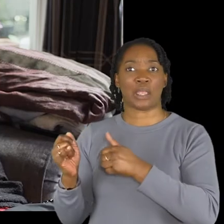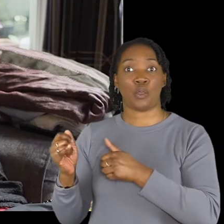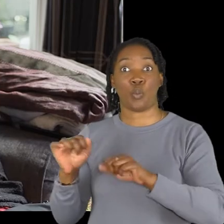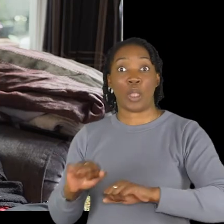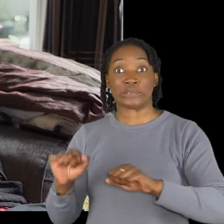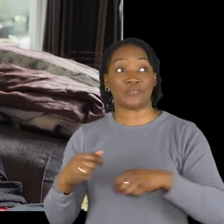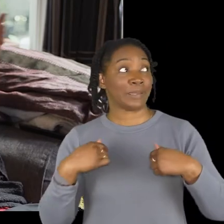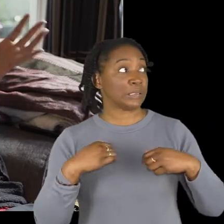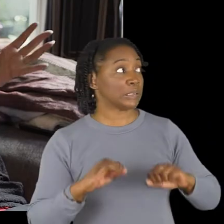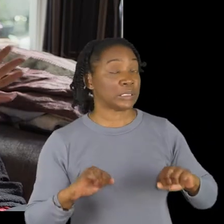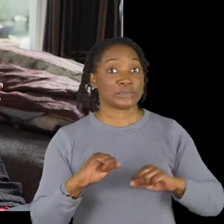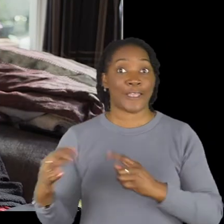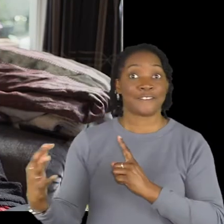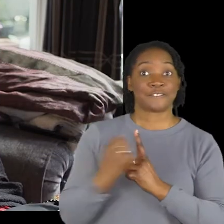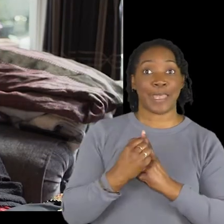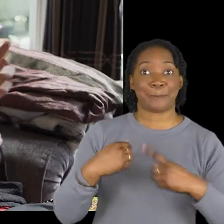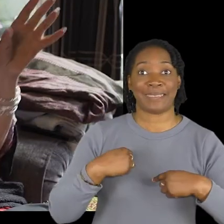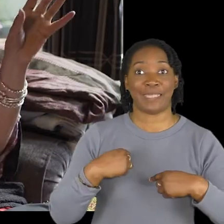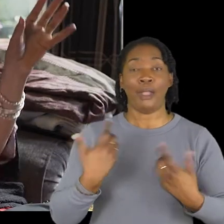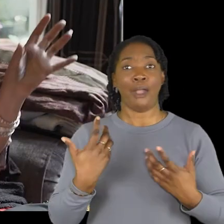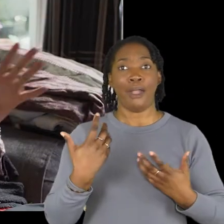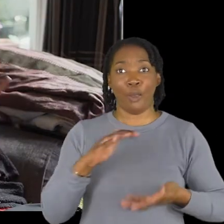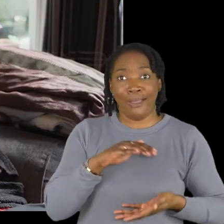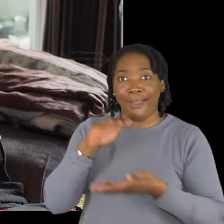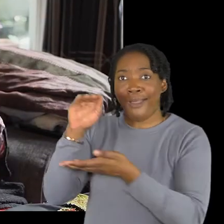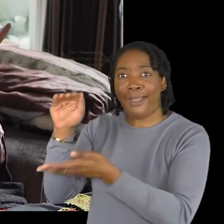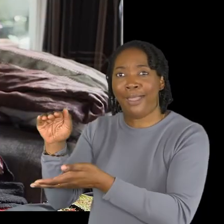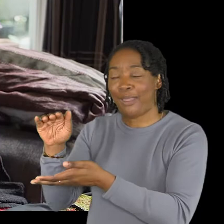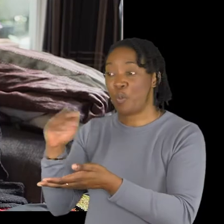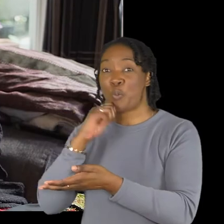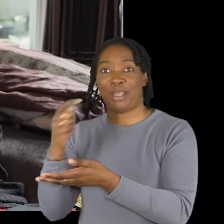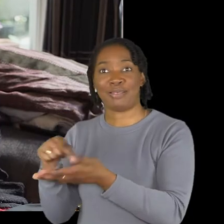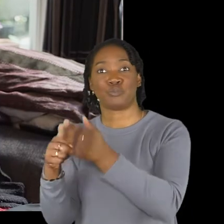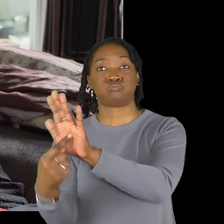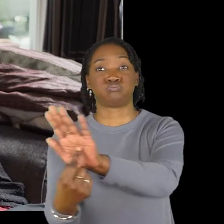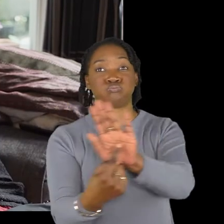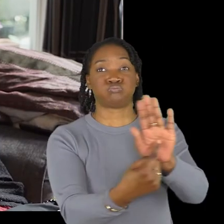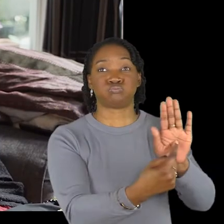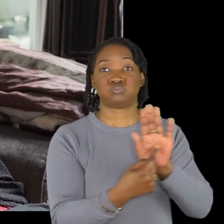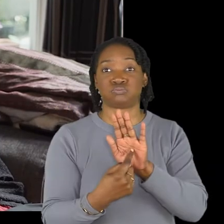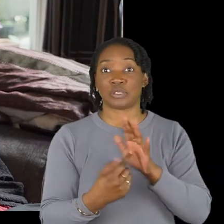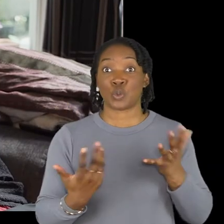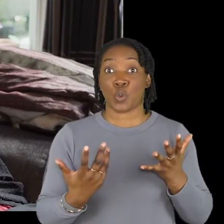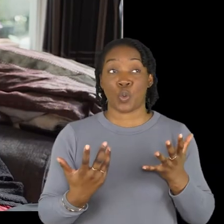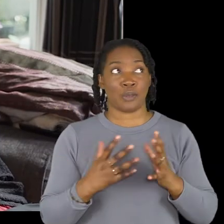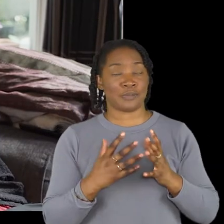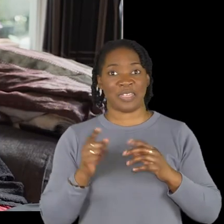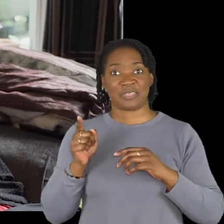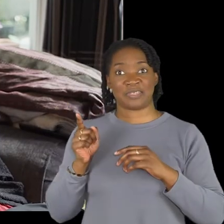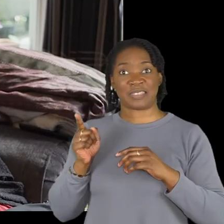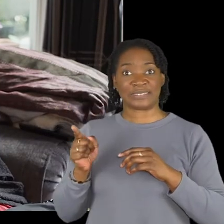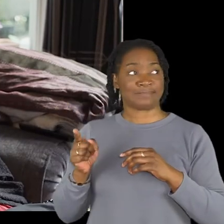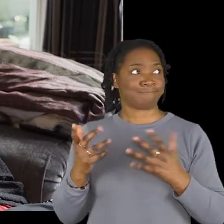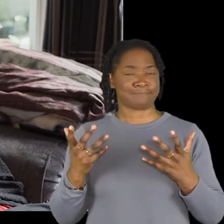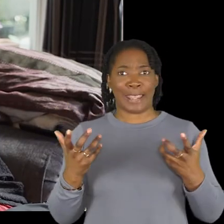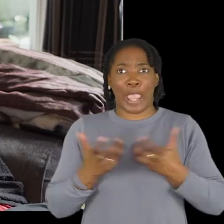supposed to discover you, or and then your work was going to be taken away and shown. And it, so that whole